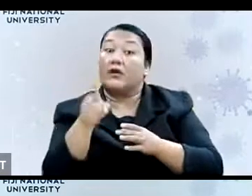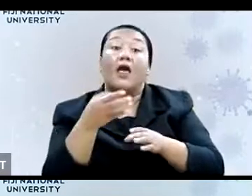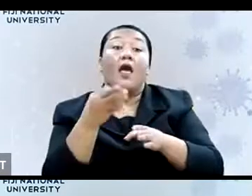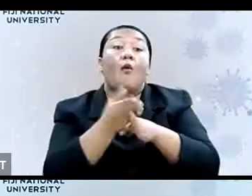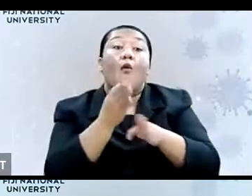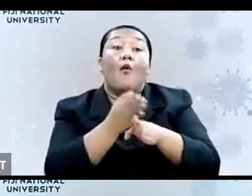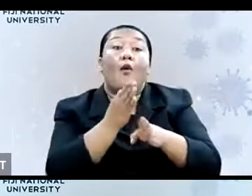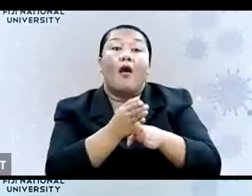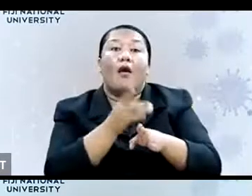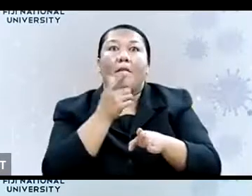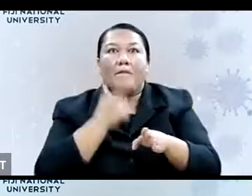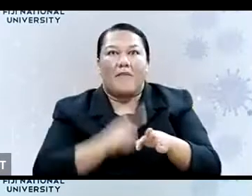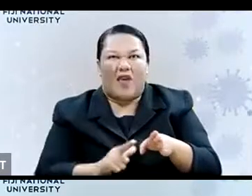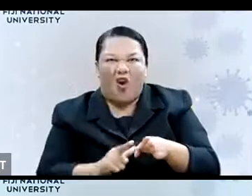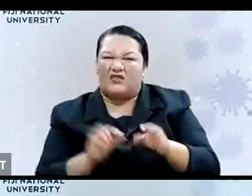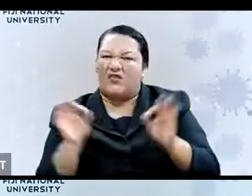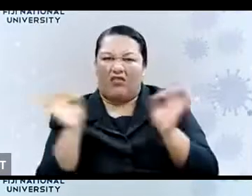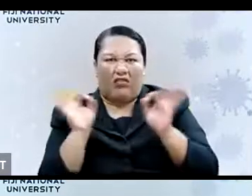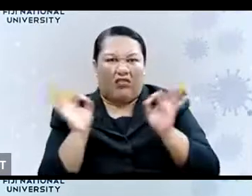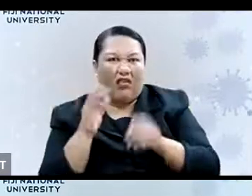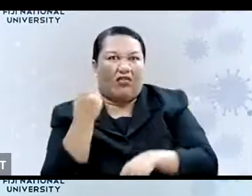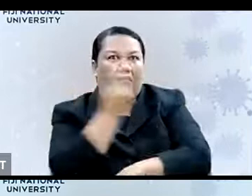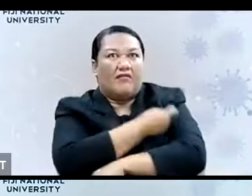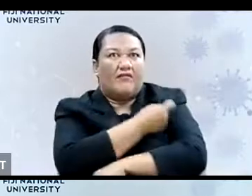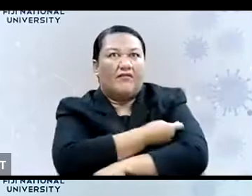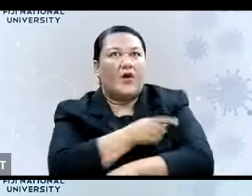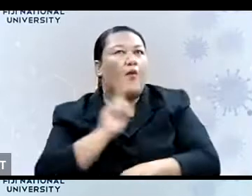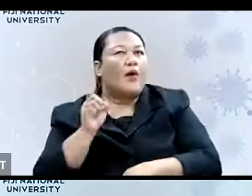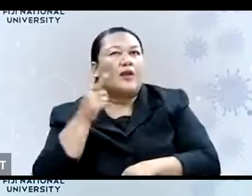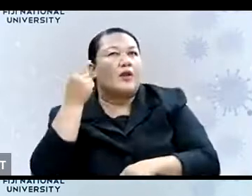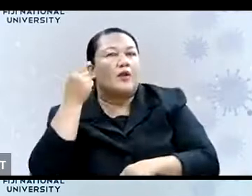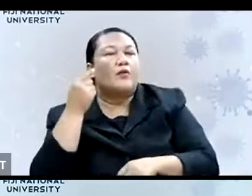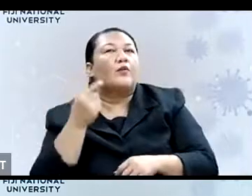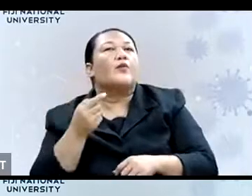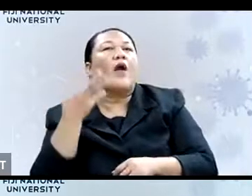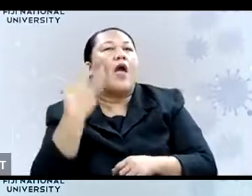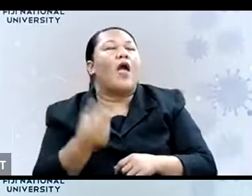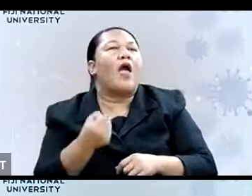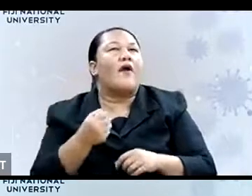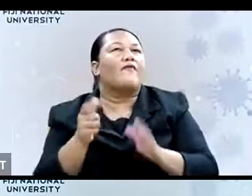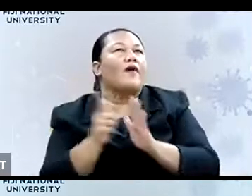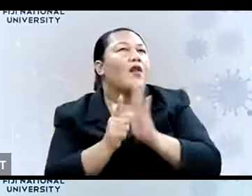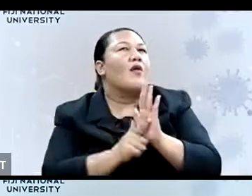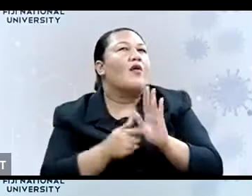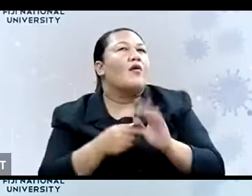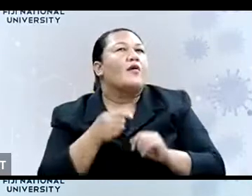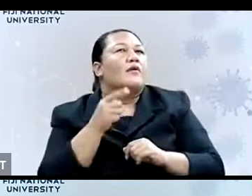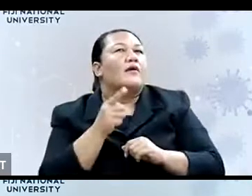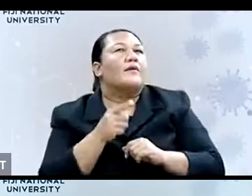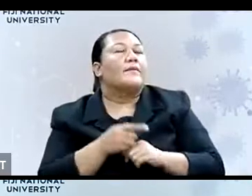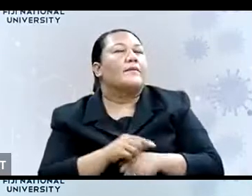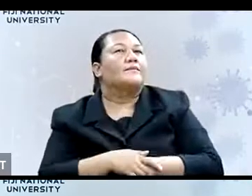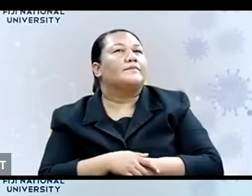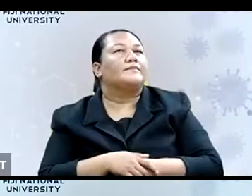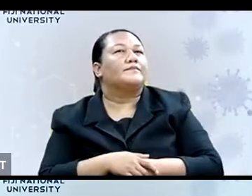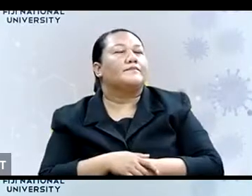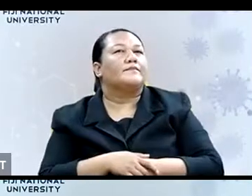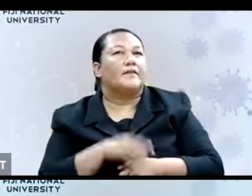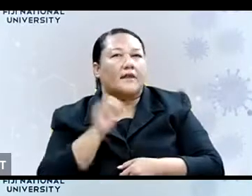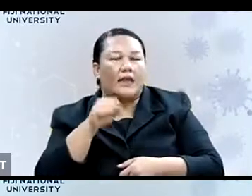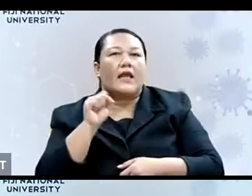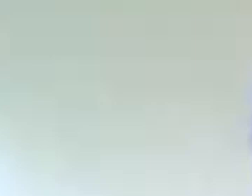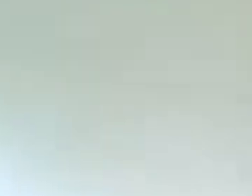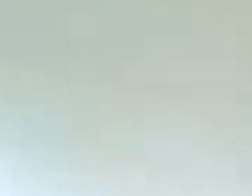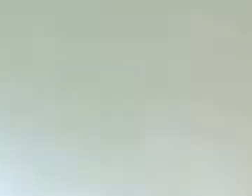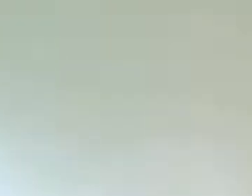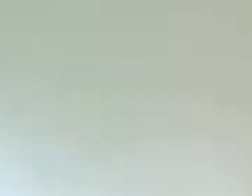that? Right. That's a very relevant question to ask, and I'm sure it's a